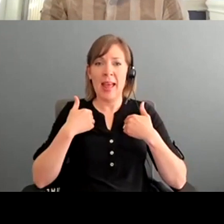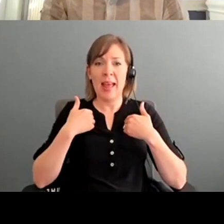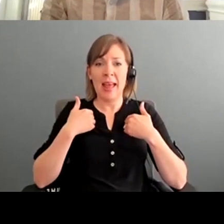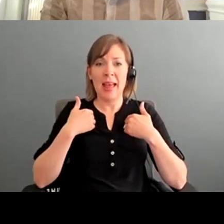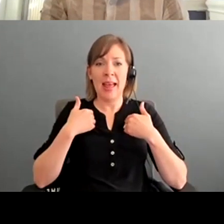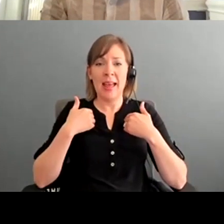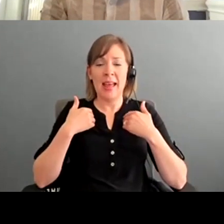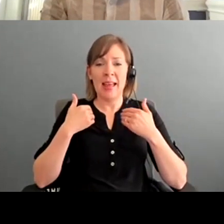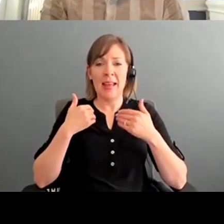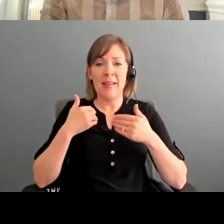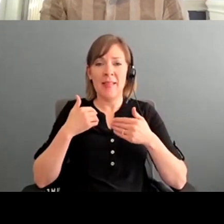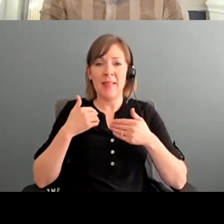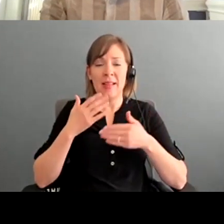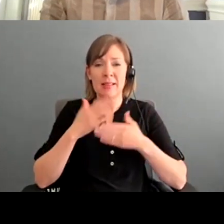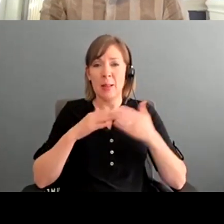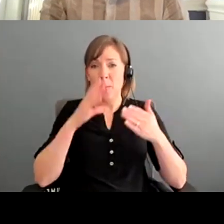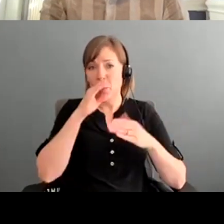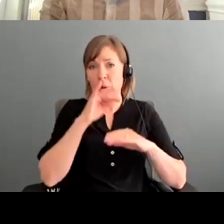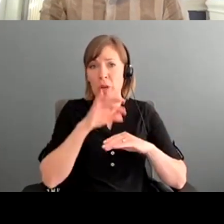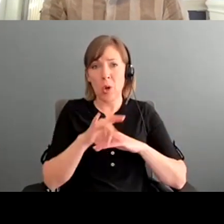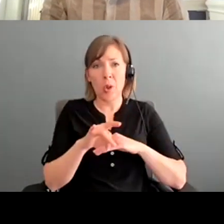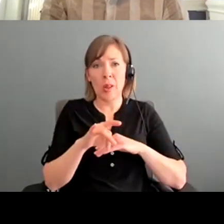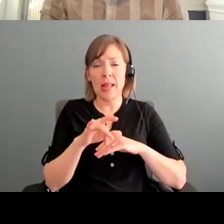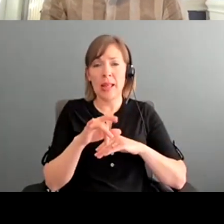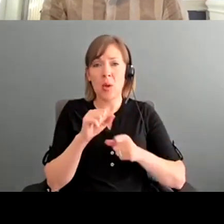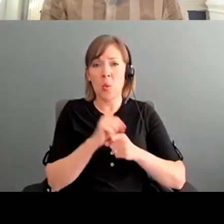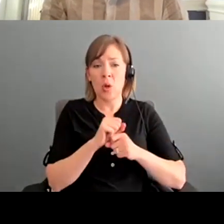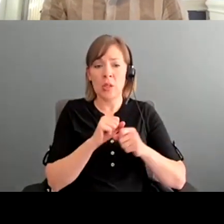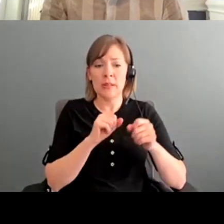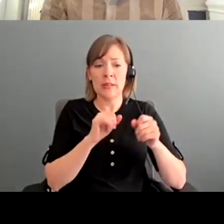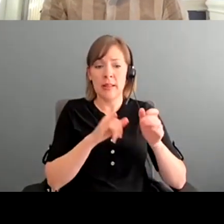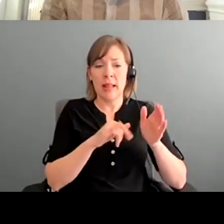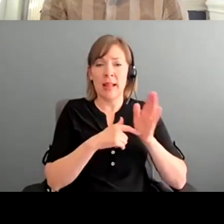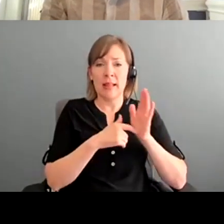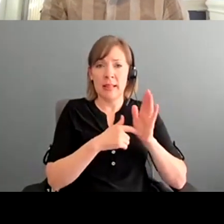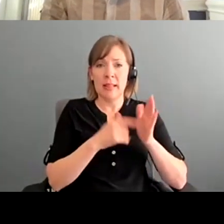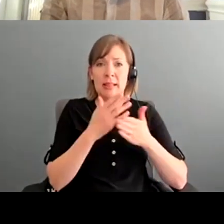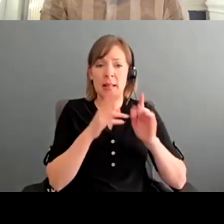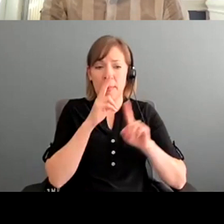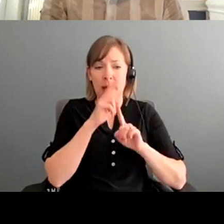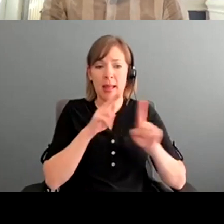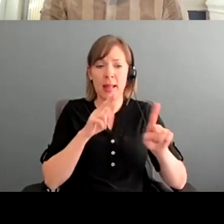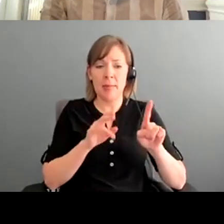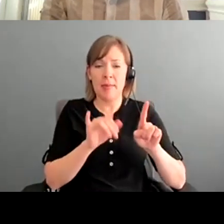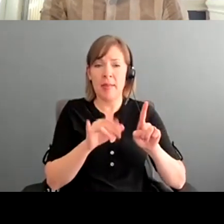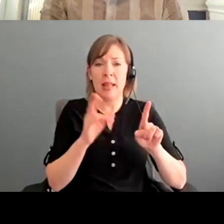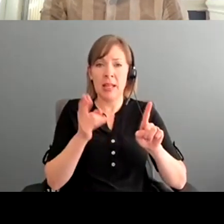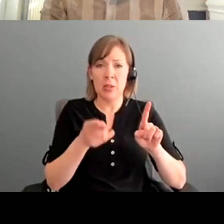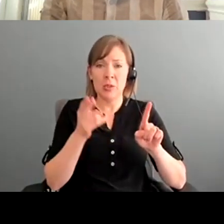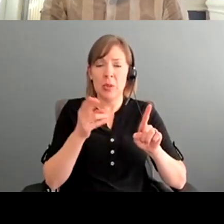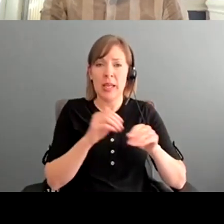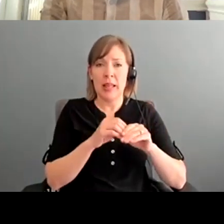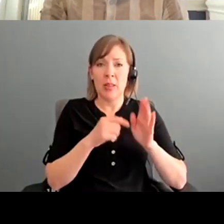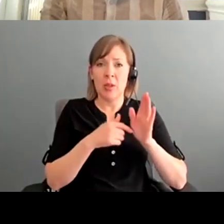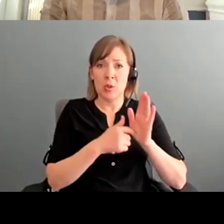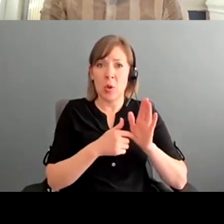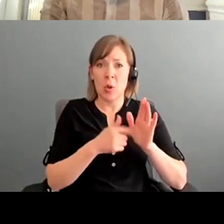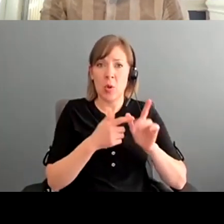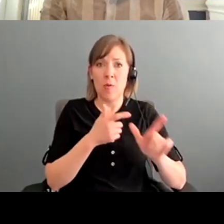some pretty early works attesting to some aspects of this history in the show from